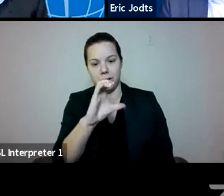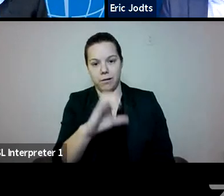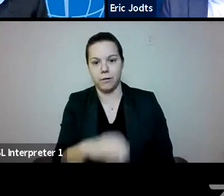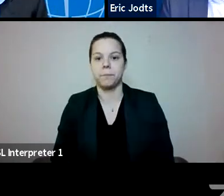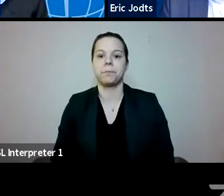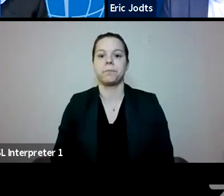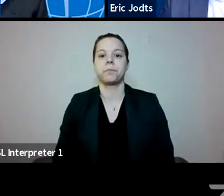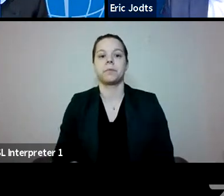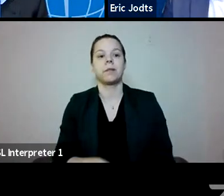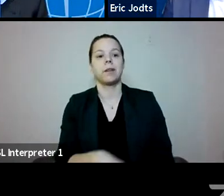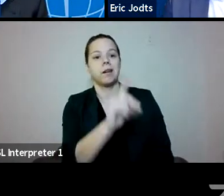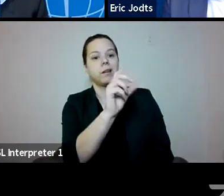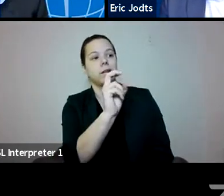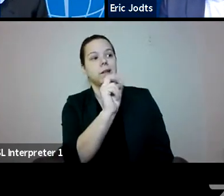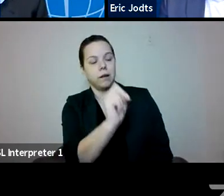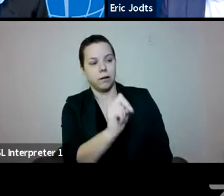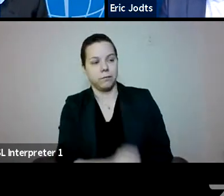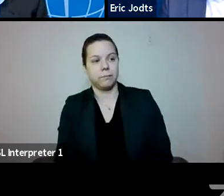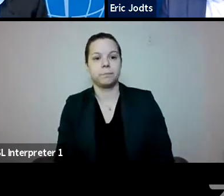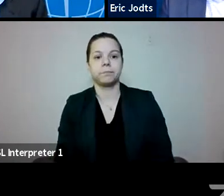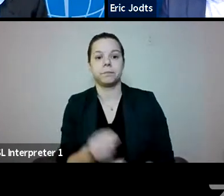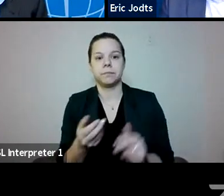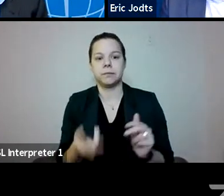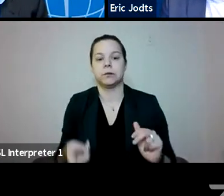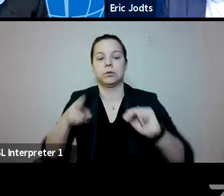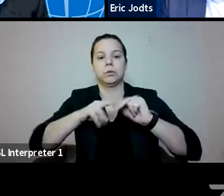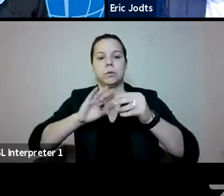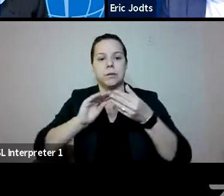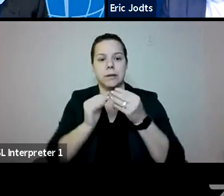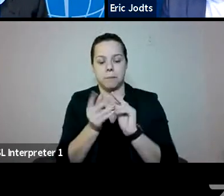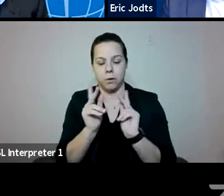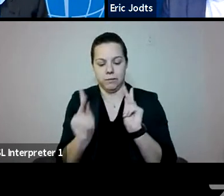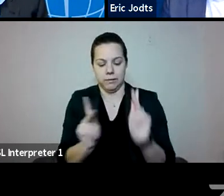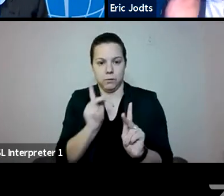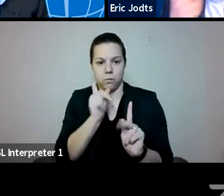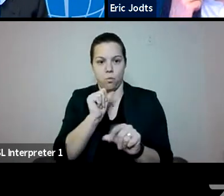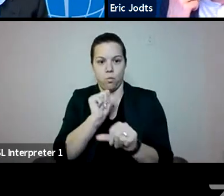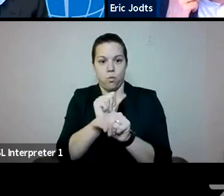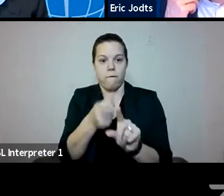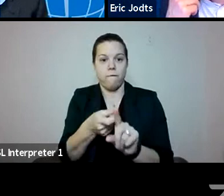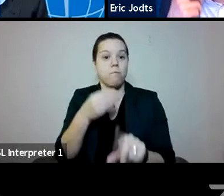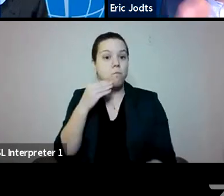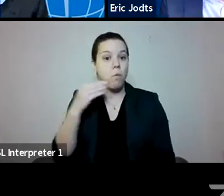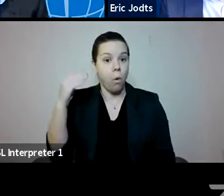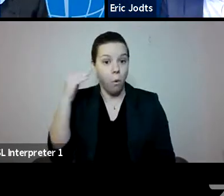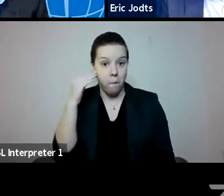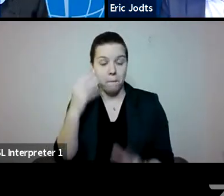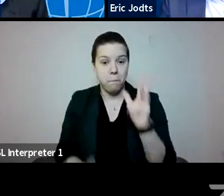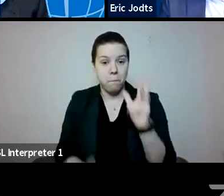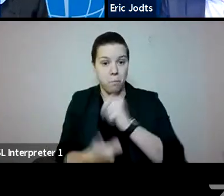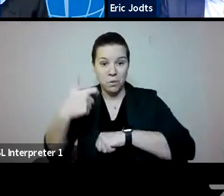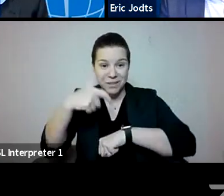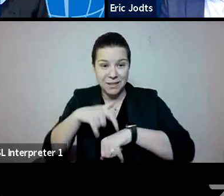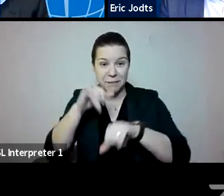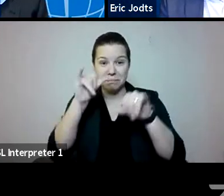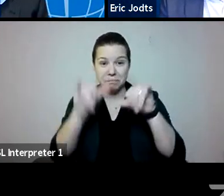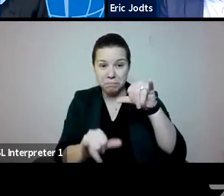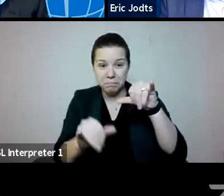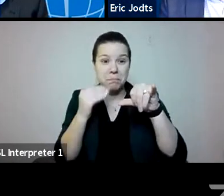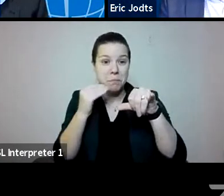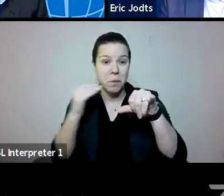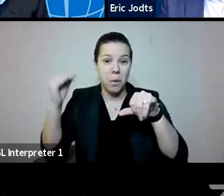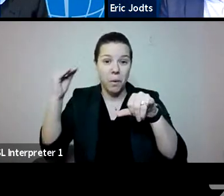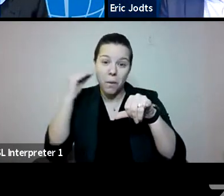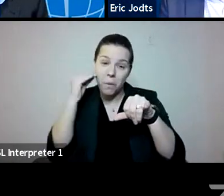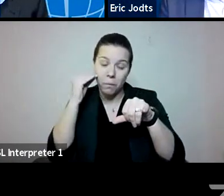Don, one for you. With the increasing number of citizens working from home, spending most of their time at home,